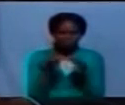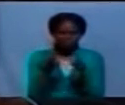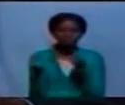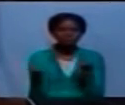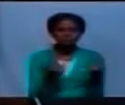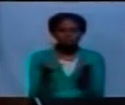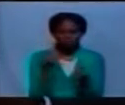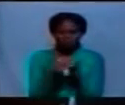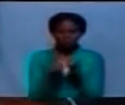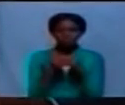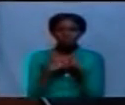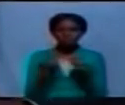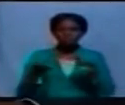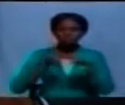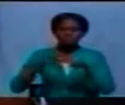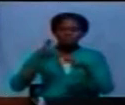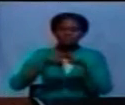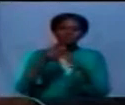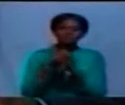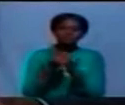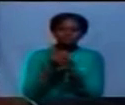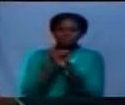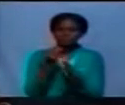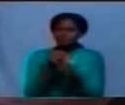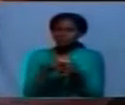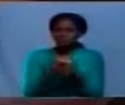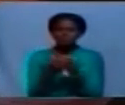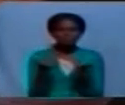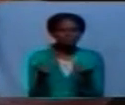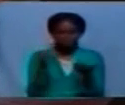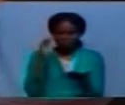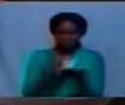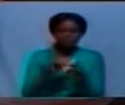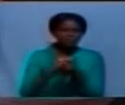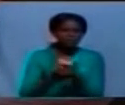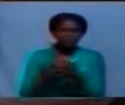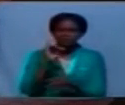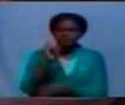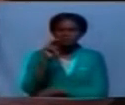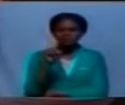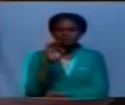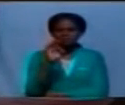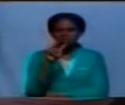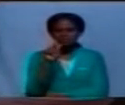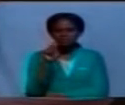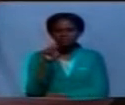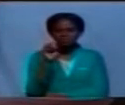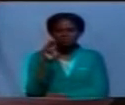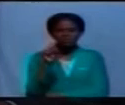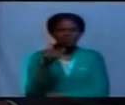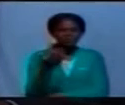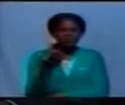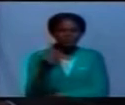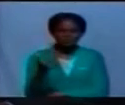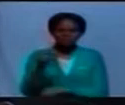which precipitated the increase in the cost of funds on both ends of the coin. How is this reduction in inflation helping you as a sector? Look,